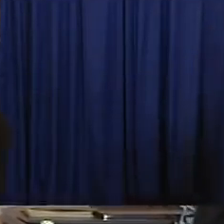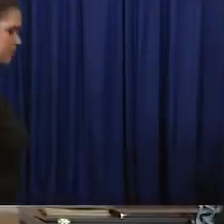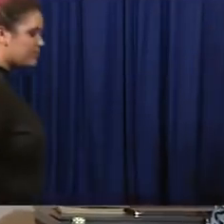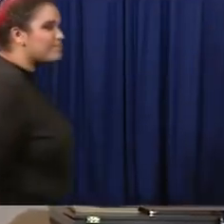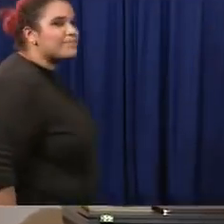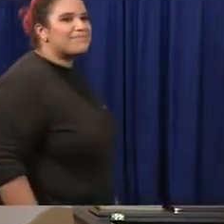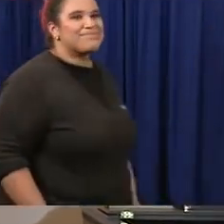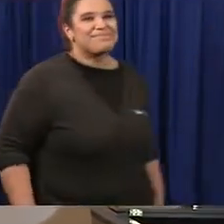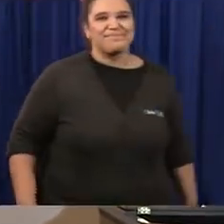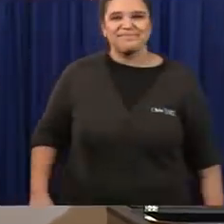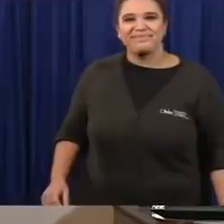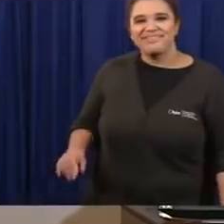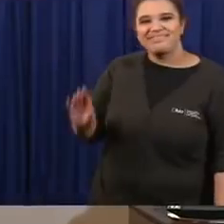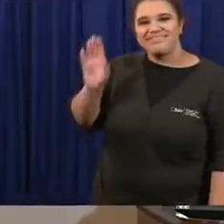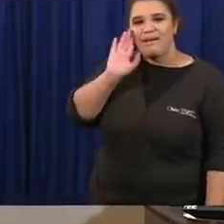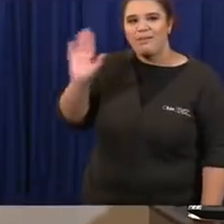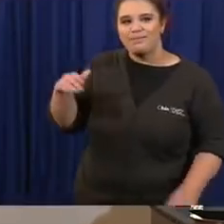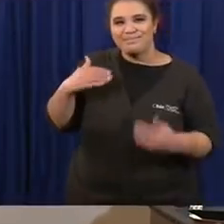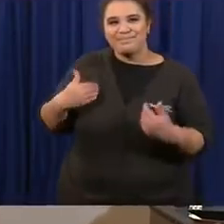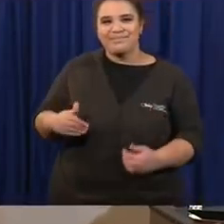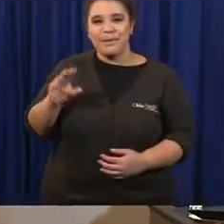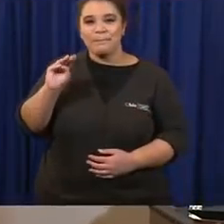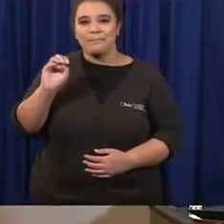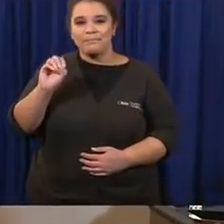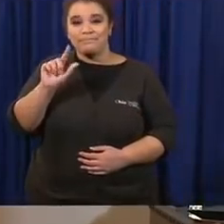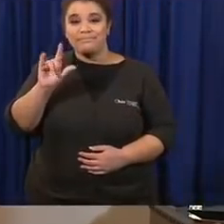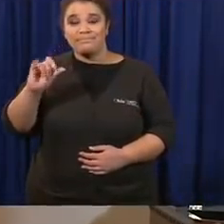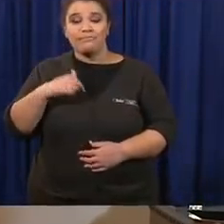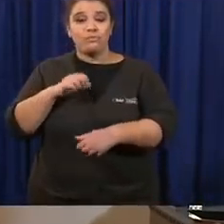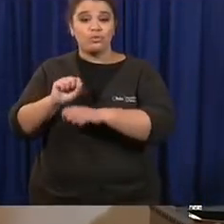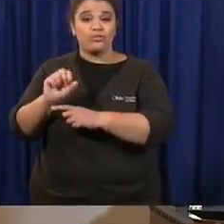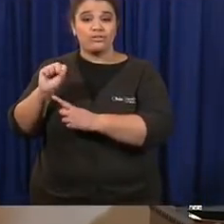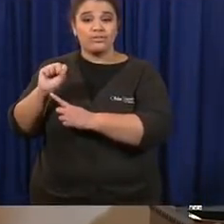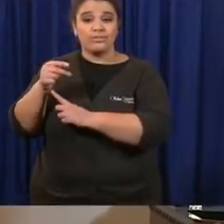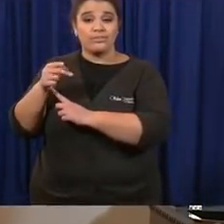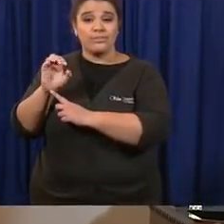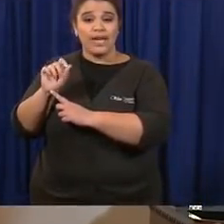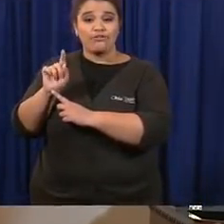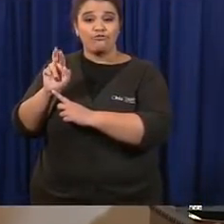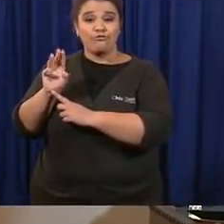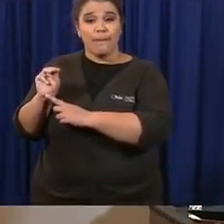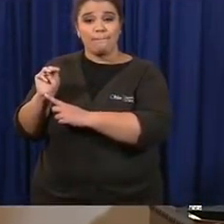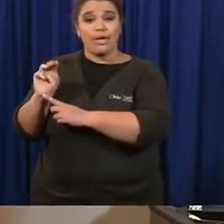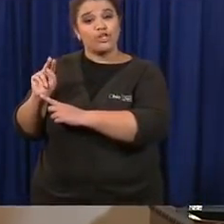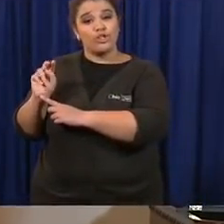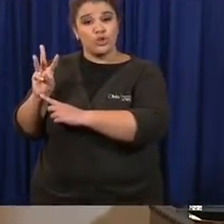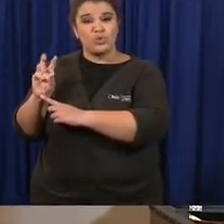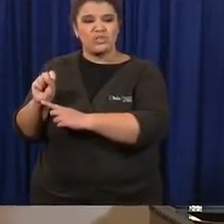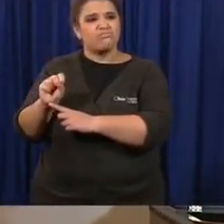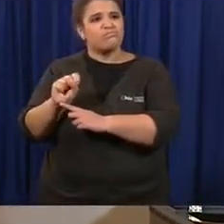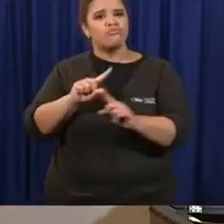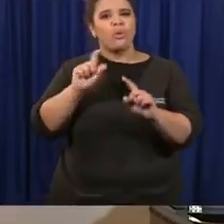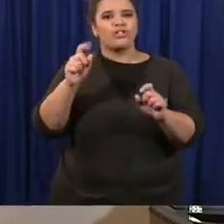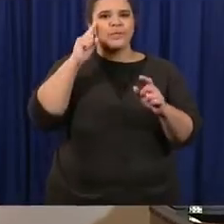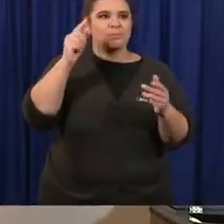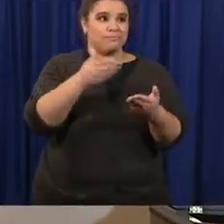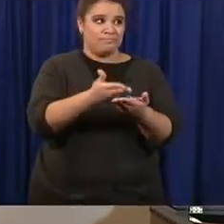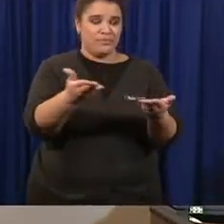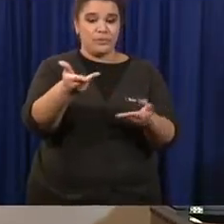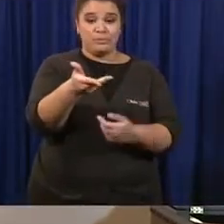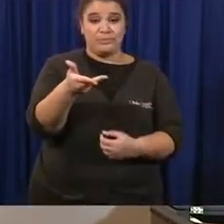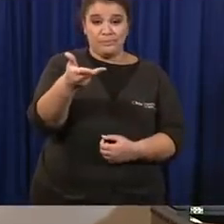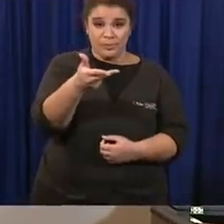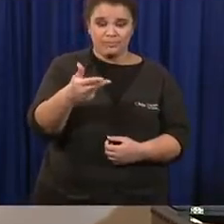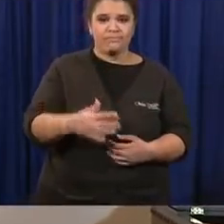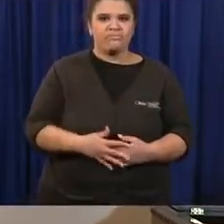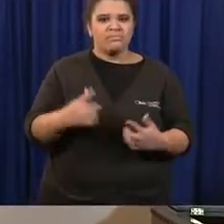Hi, this is Molly Martinez with Spectrum News. My question is for all three of you, really. It's been months now that you all have been in a